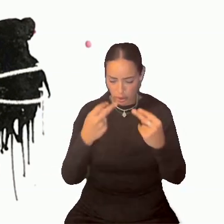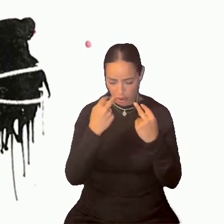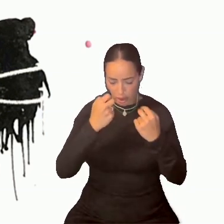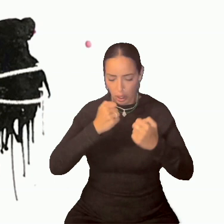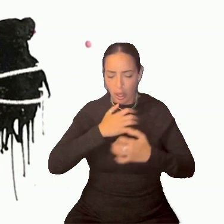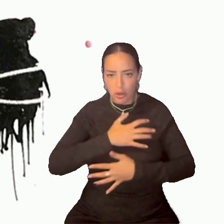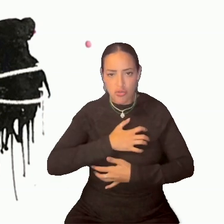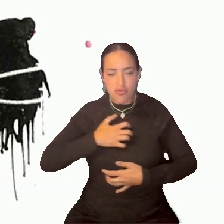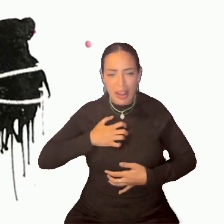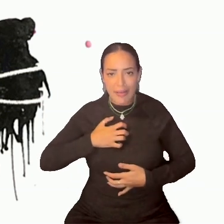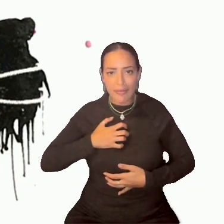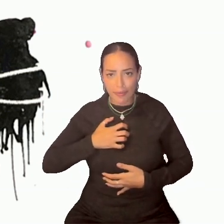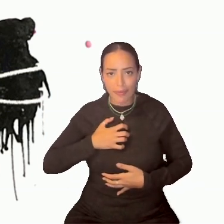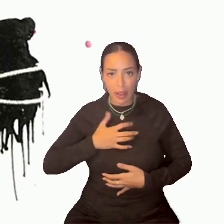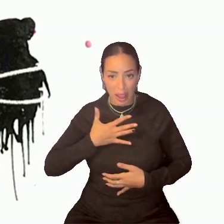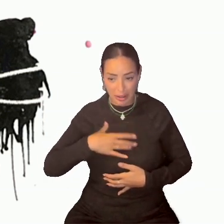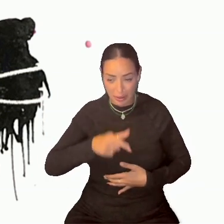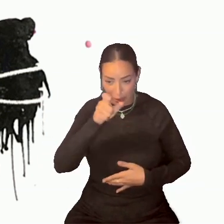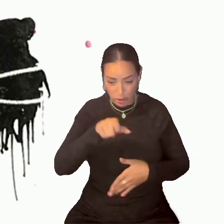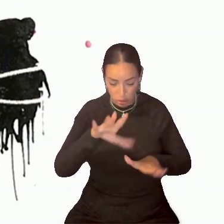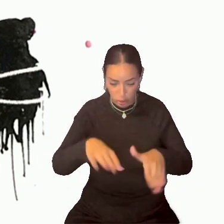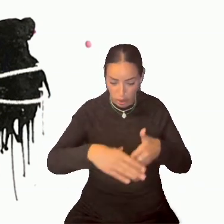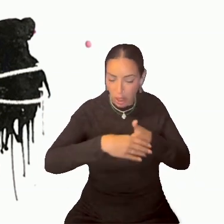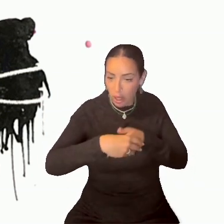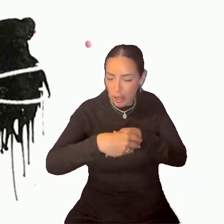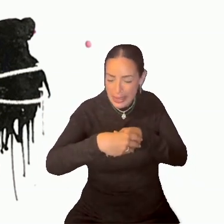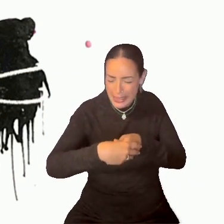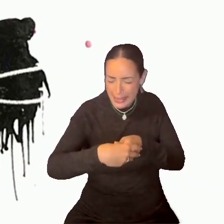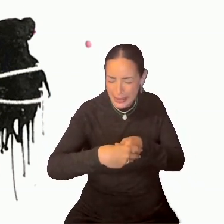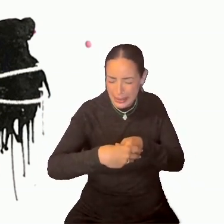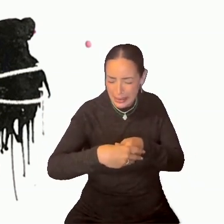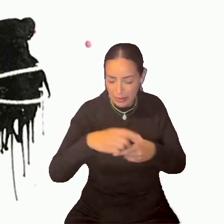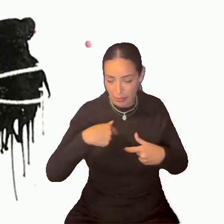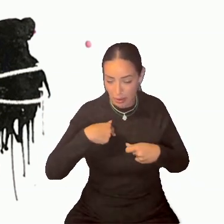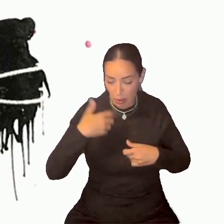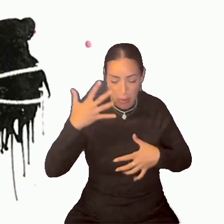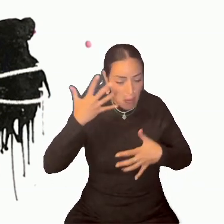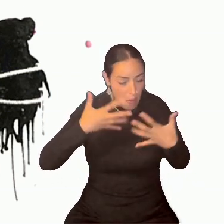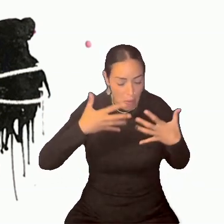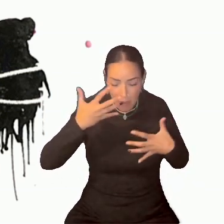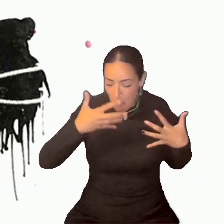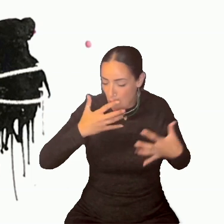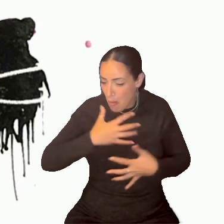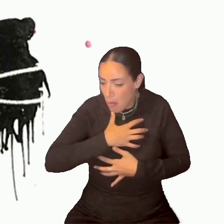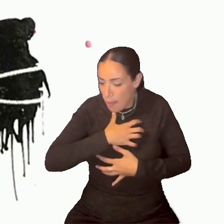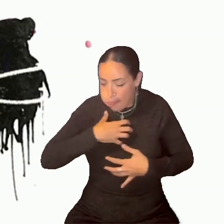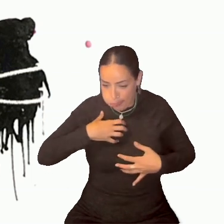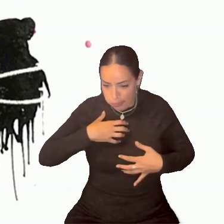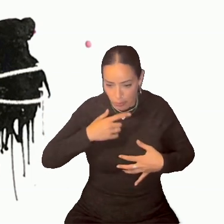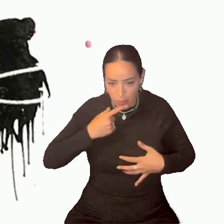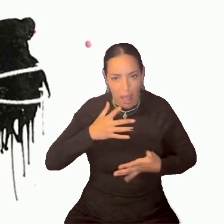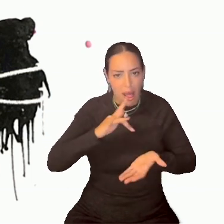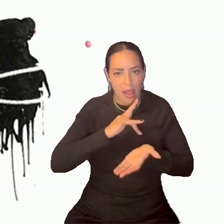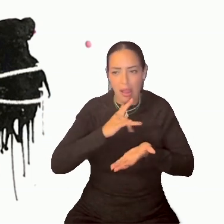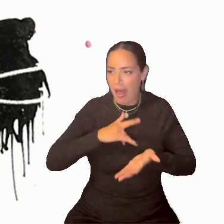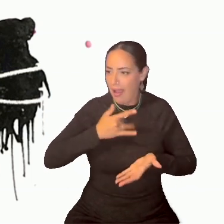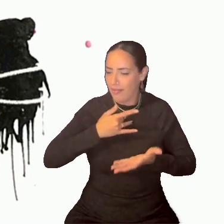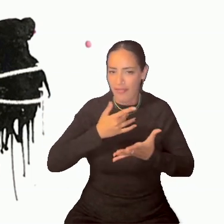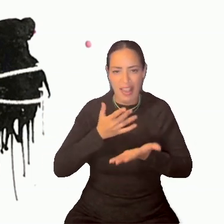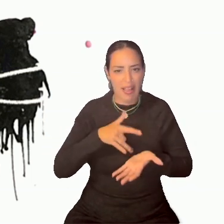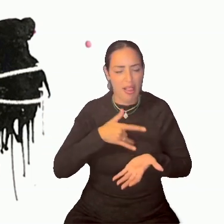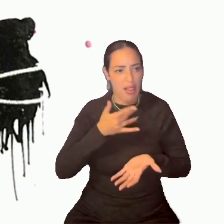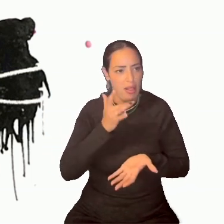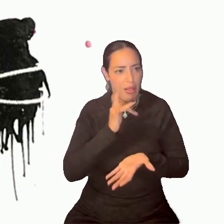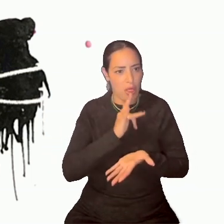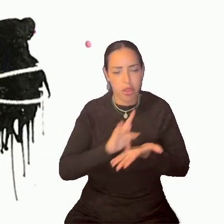it. You need someone to hold your hands while you stand there in blinking horror, staring at the hole that was your life. Some